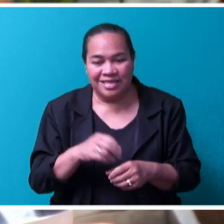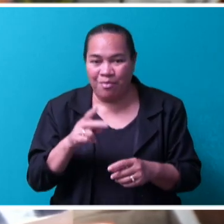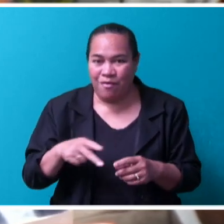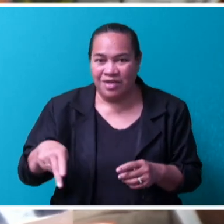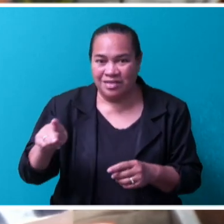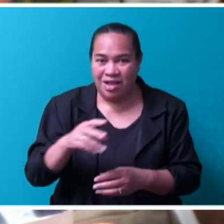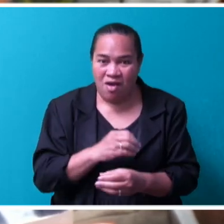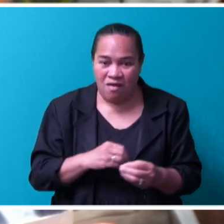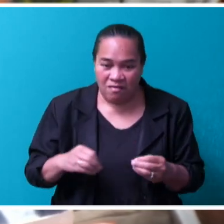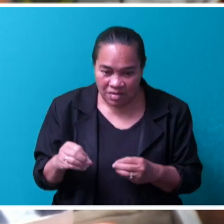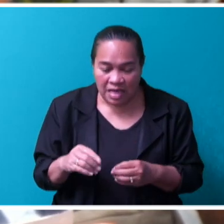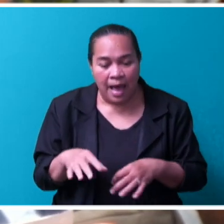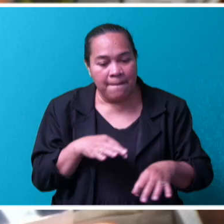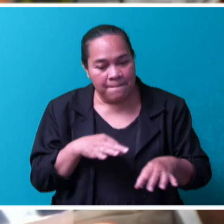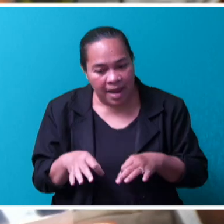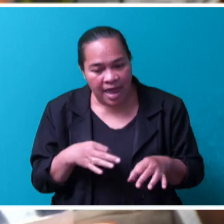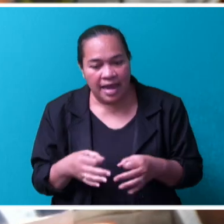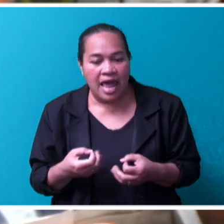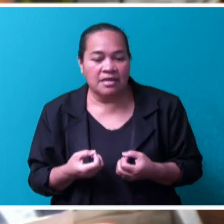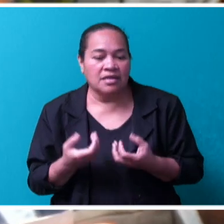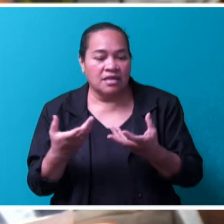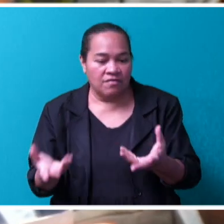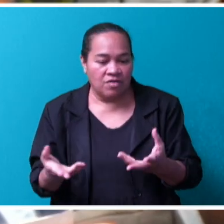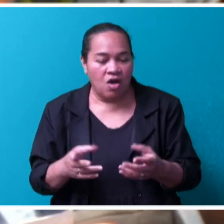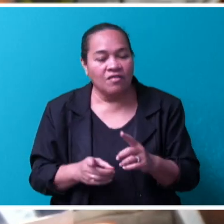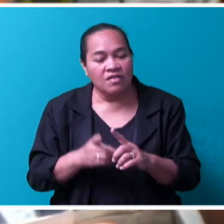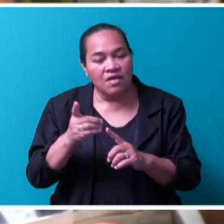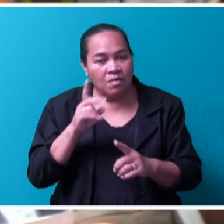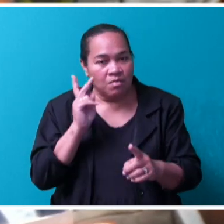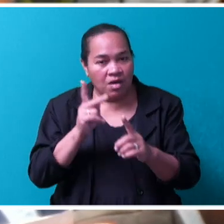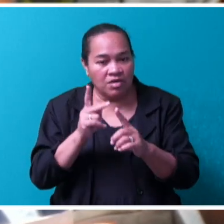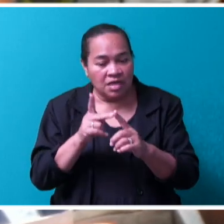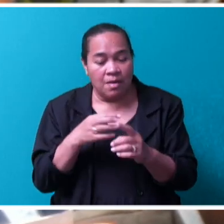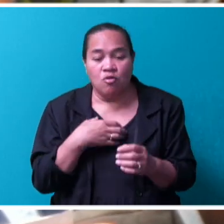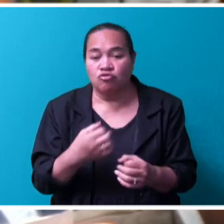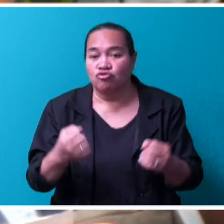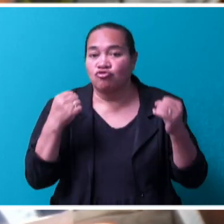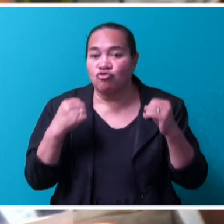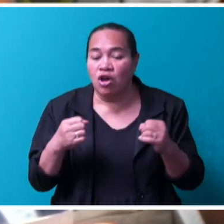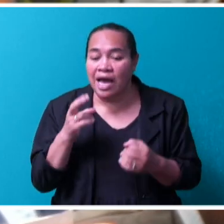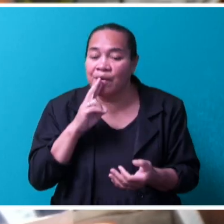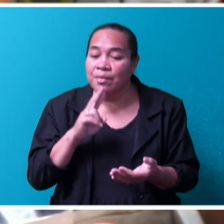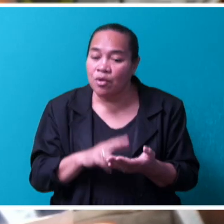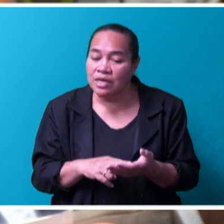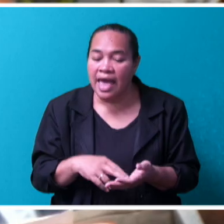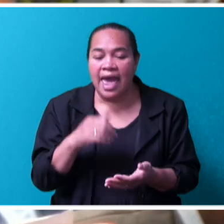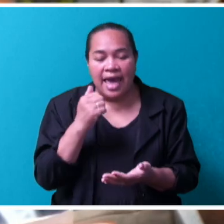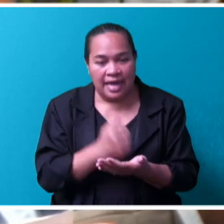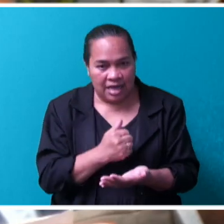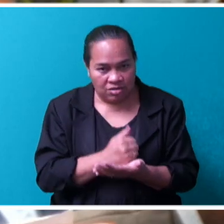the planning and delivery of development priorities, stronger reporting and accountability, and closer